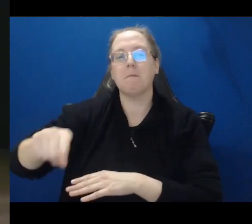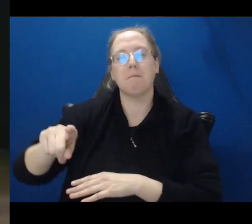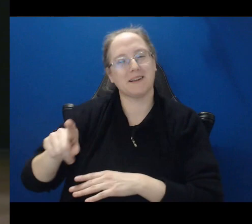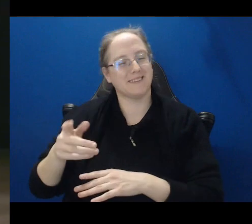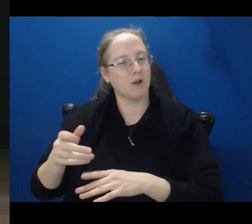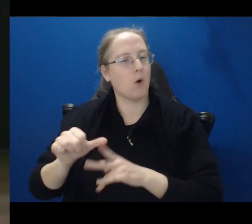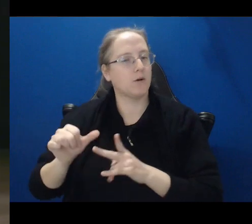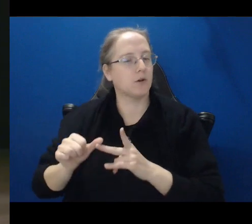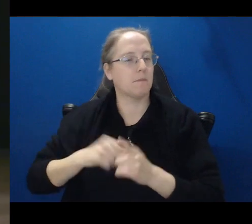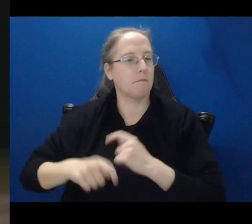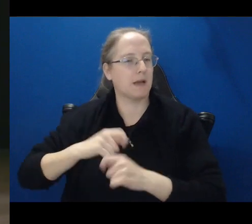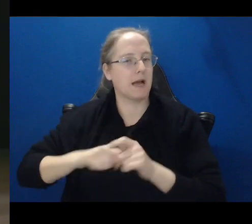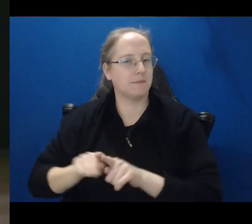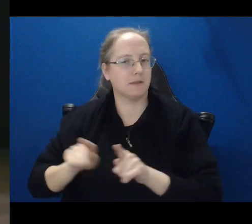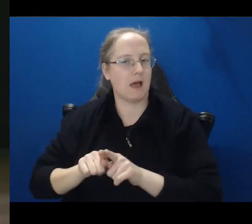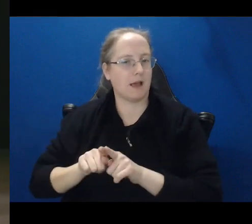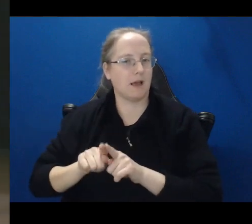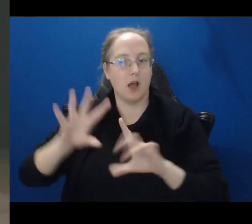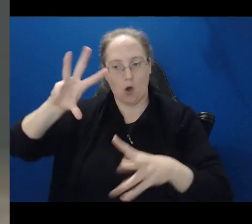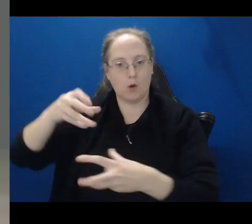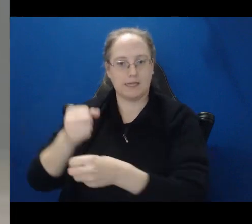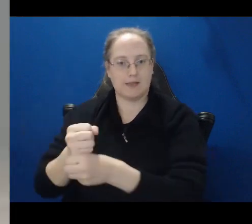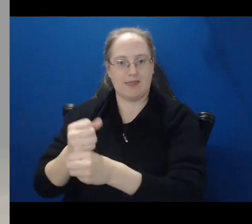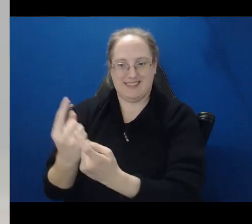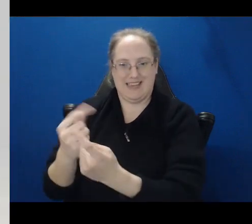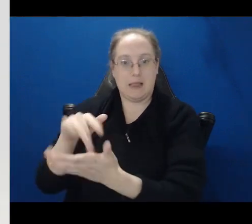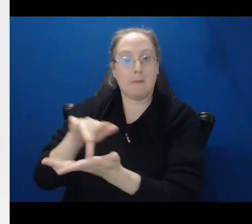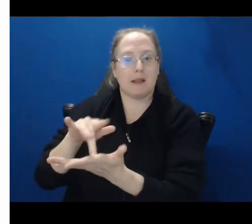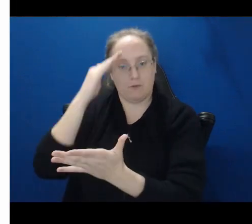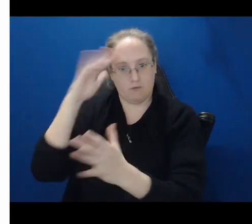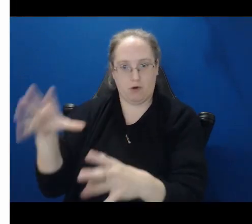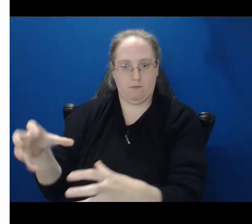become like this monolith in the middle of the room that's like